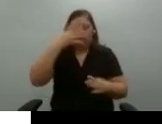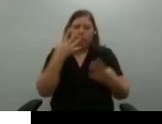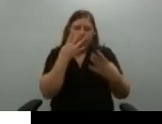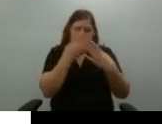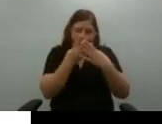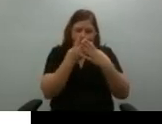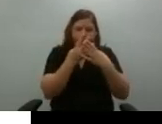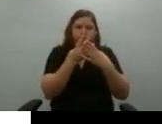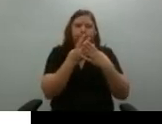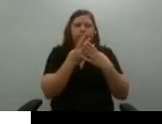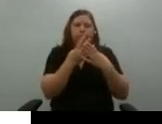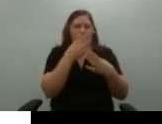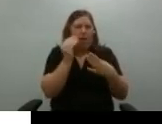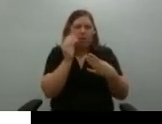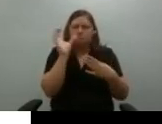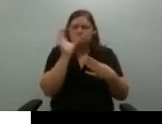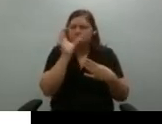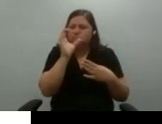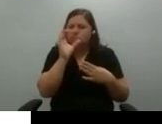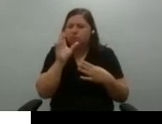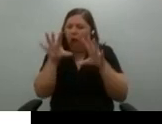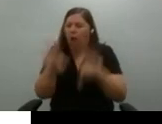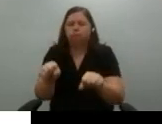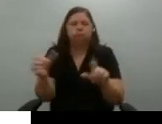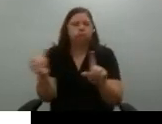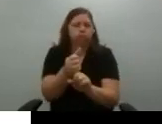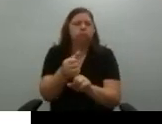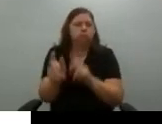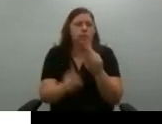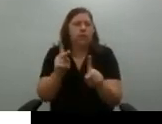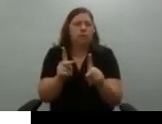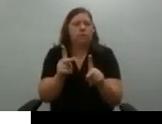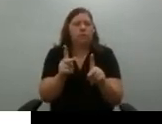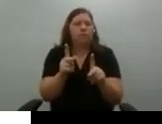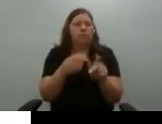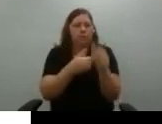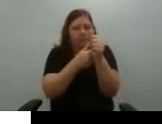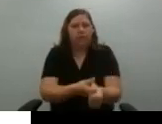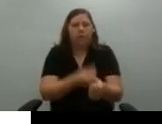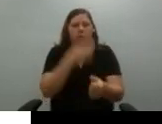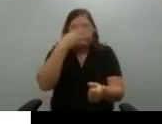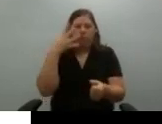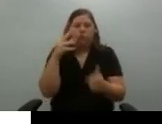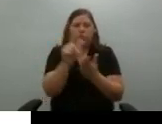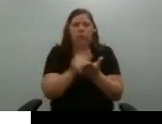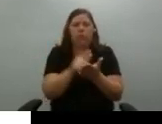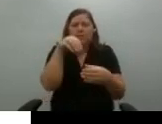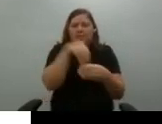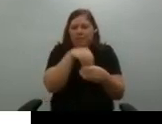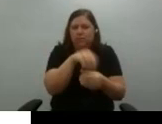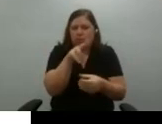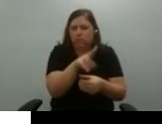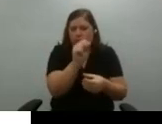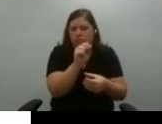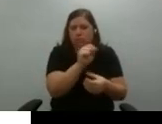conducts raids within the United States. So they're in charge of enforcing the immigration laws within the US. And then third